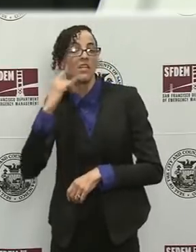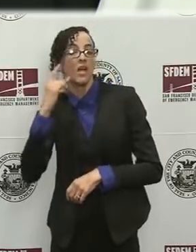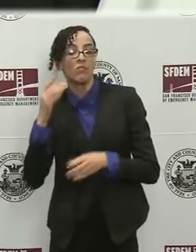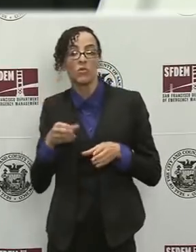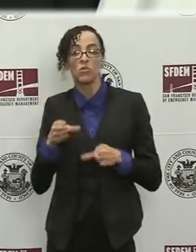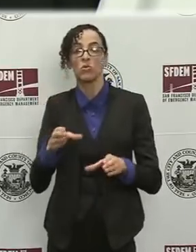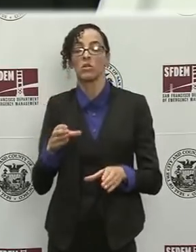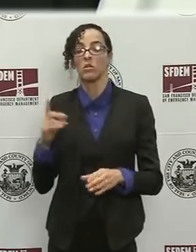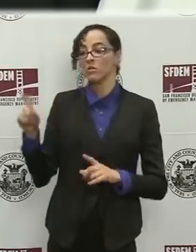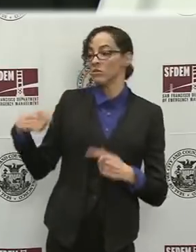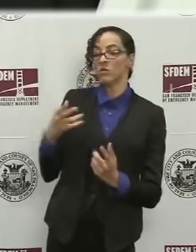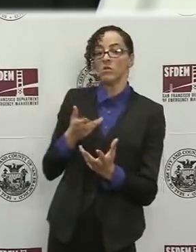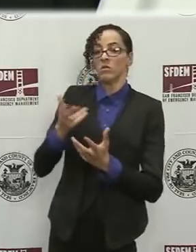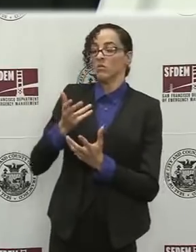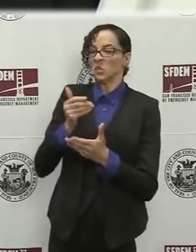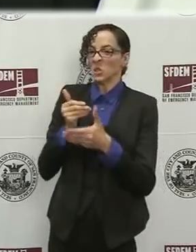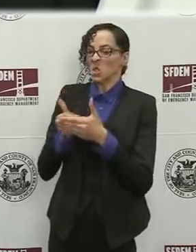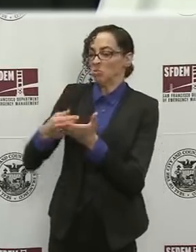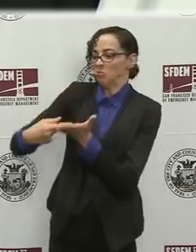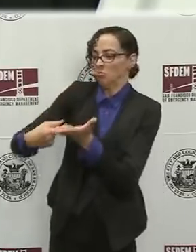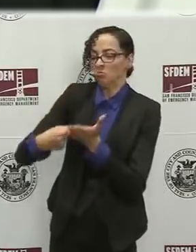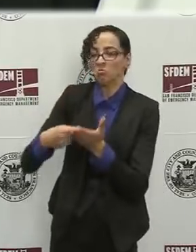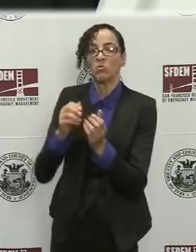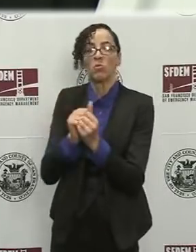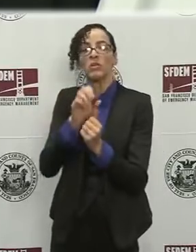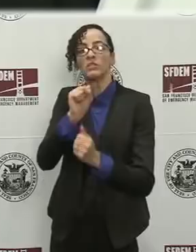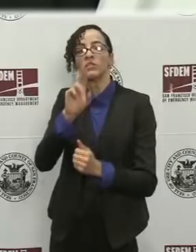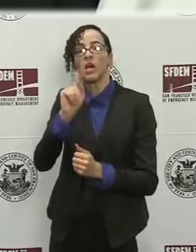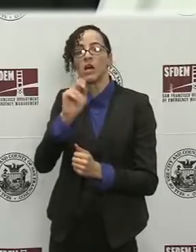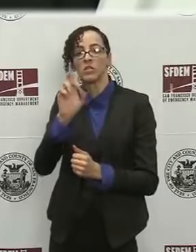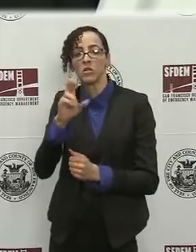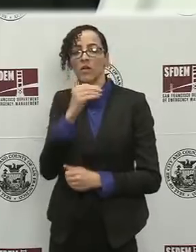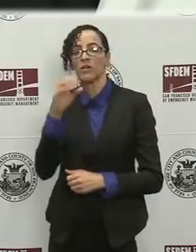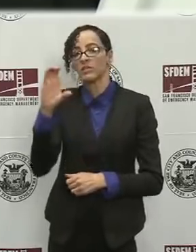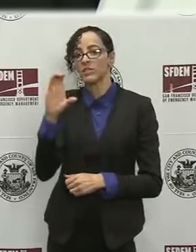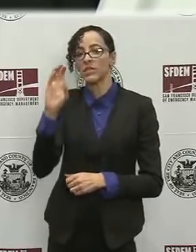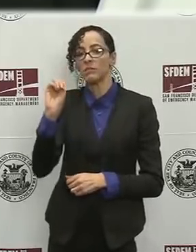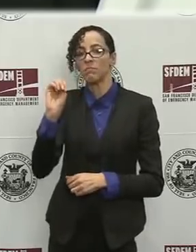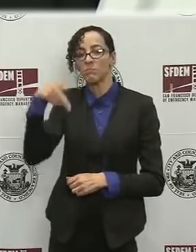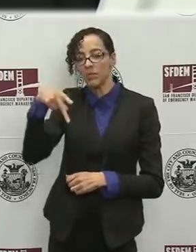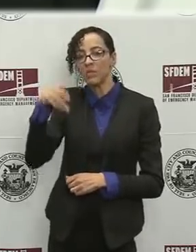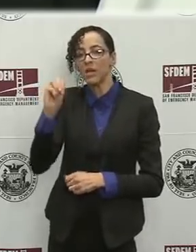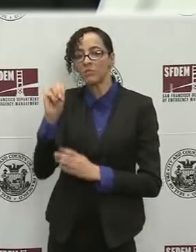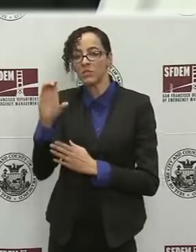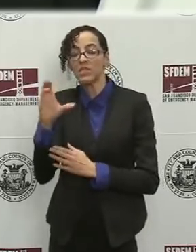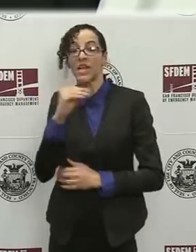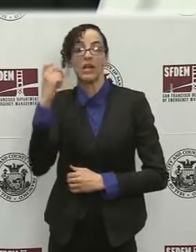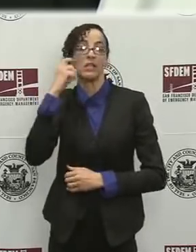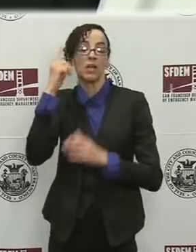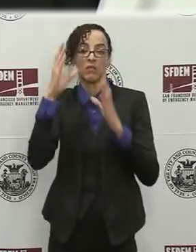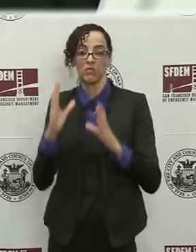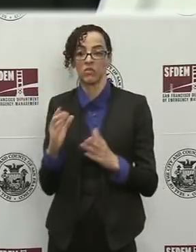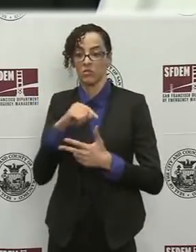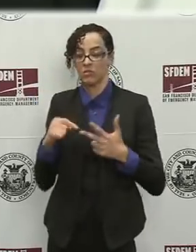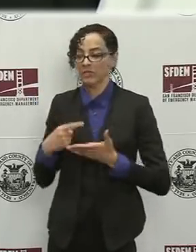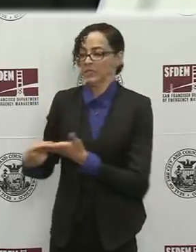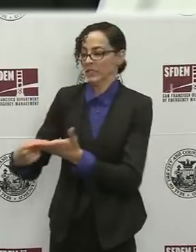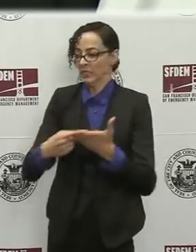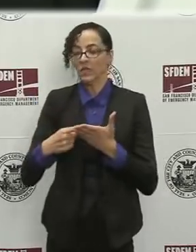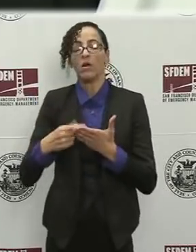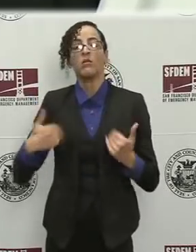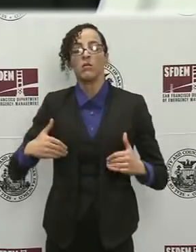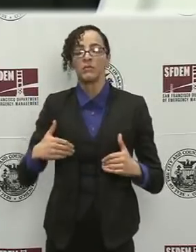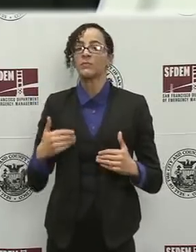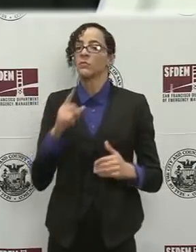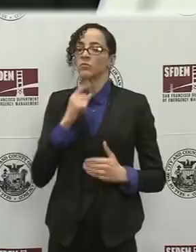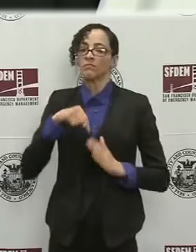with Sutter and CPMC on this issue over the past couple of weeks, and we are deeply appreciative of this effort to expand